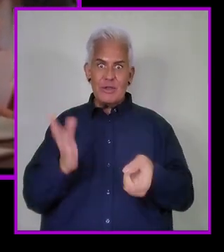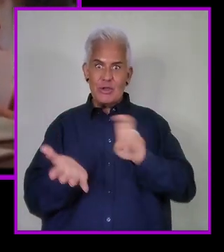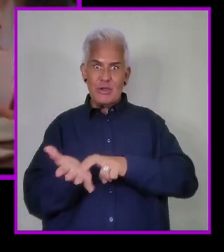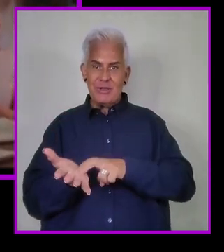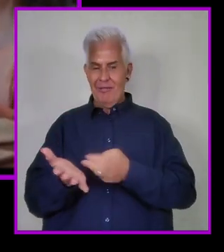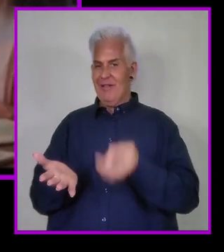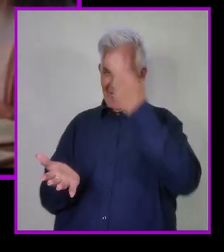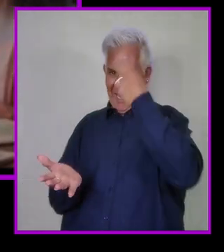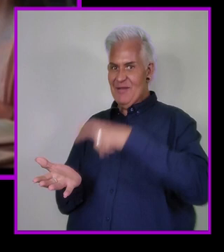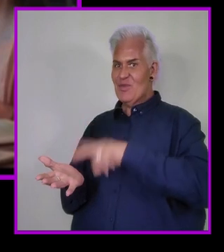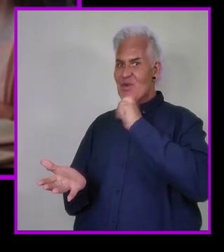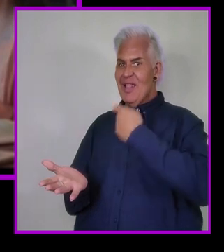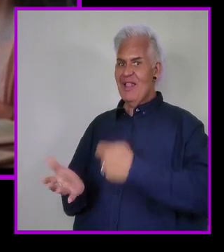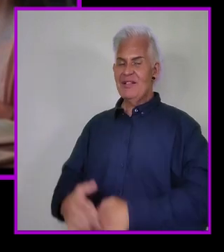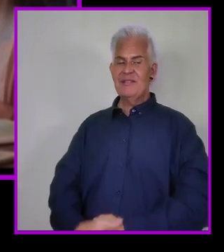in the foreword.